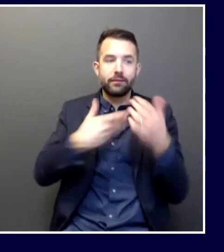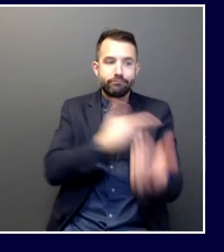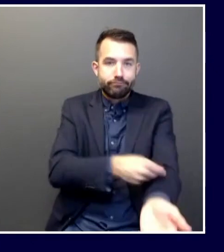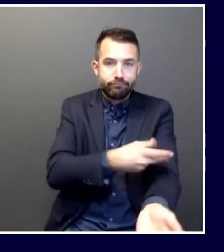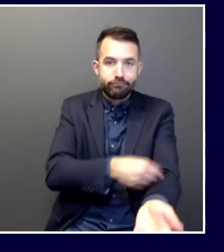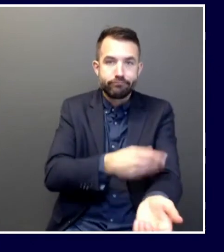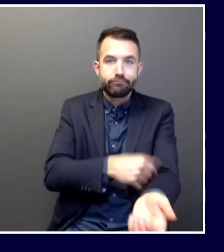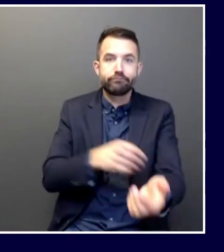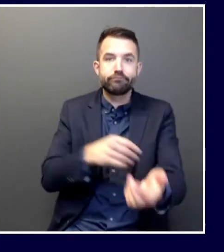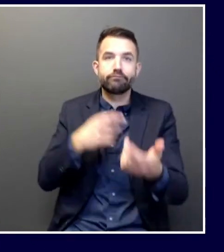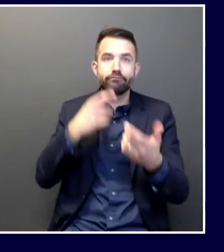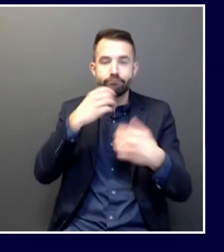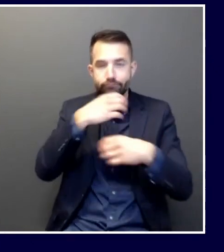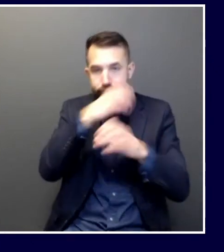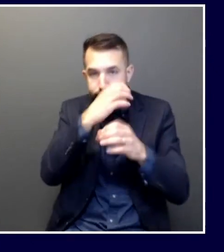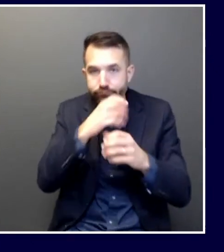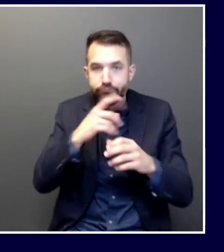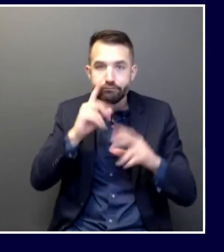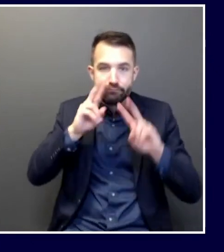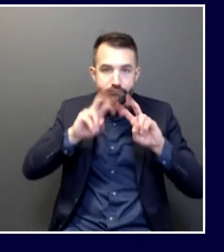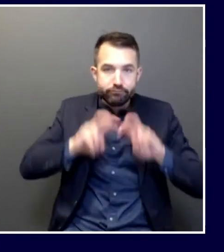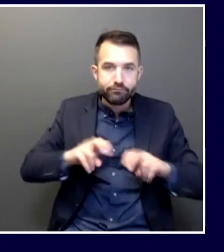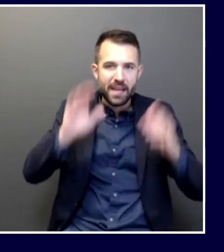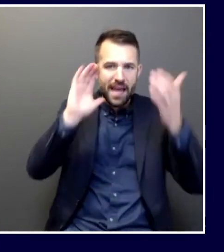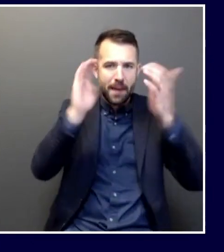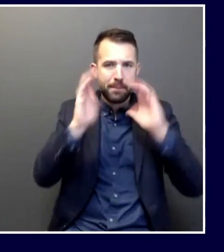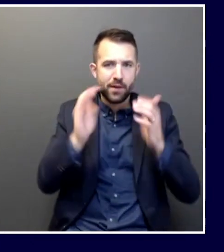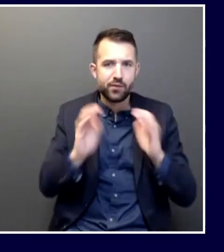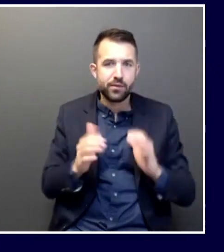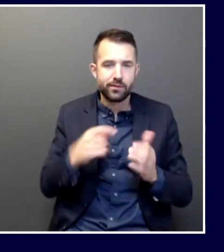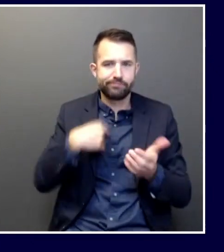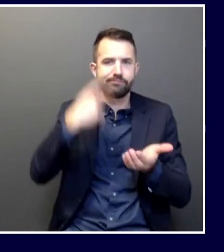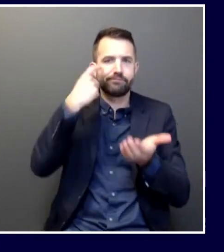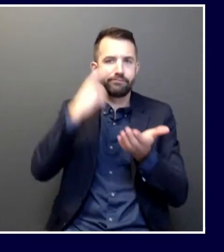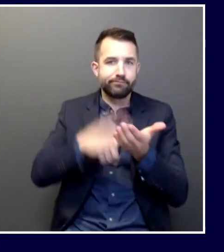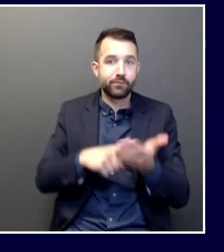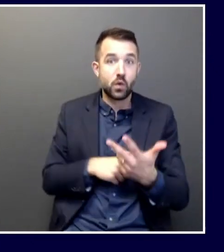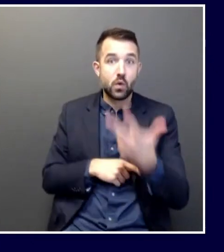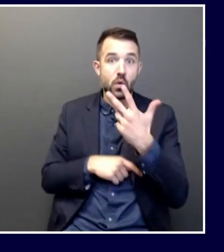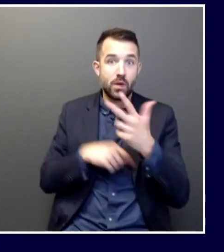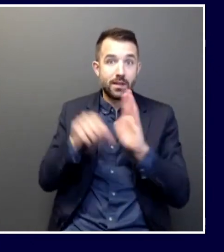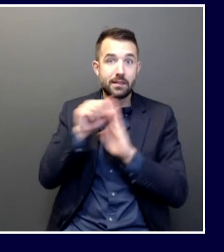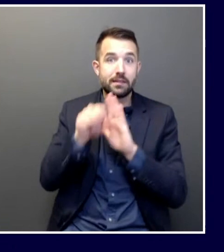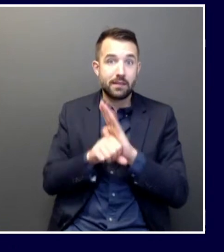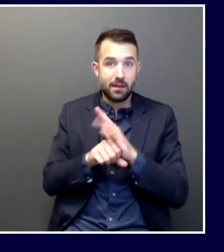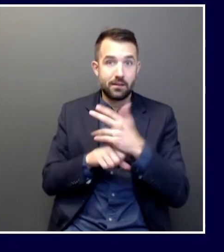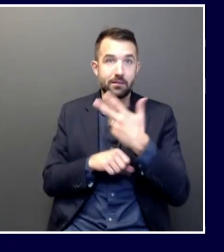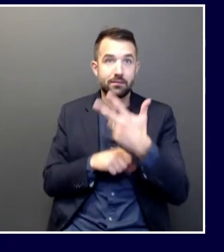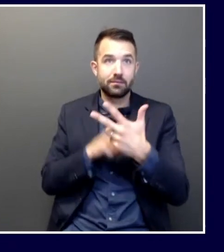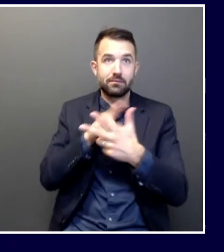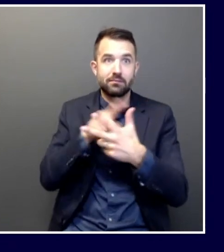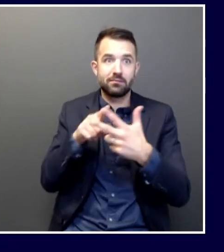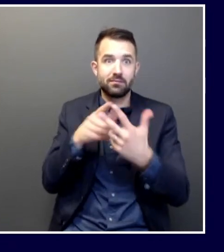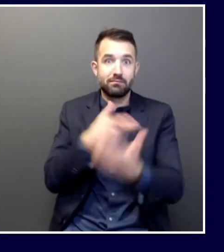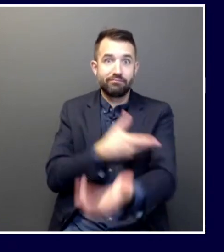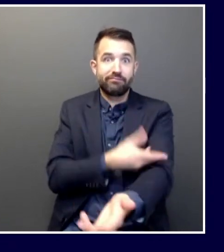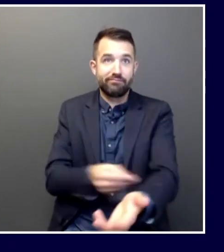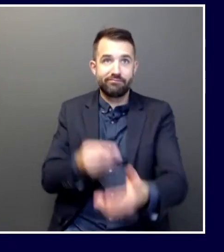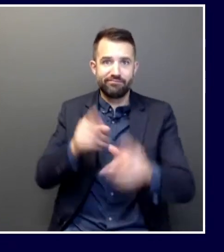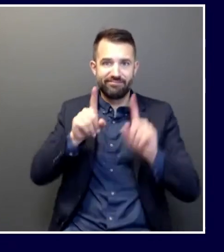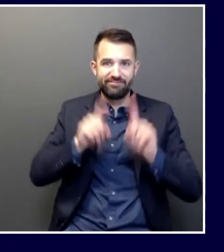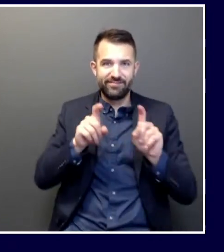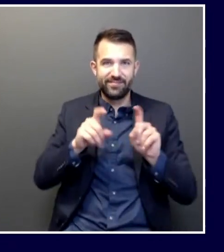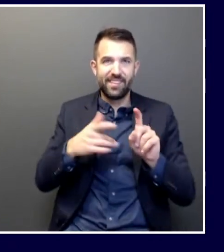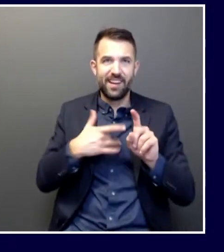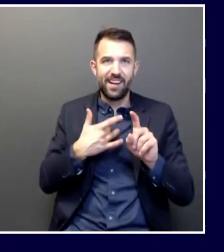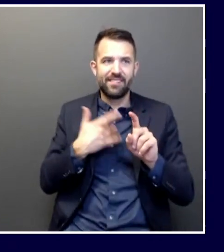And when you look at Maine and Vermont in particular, what you see is 1 to 2% of people having had prior